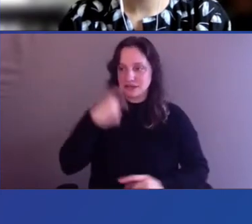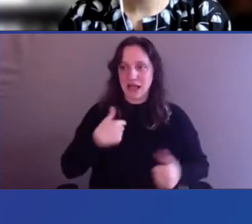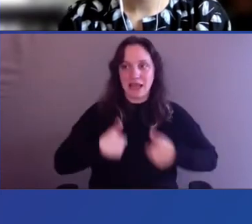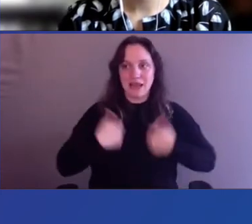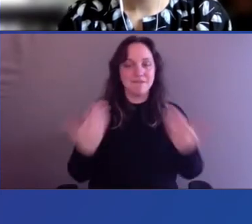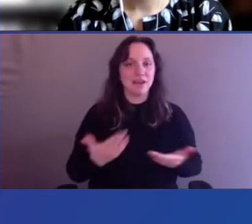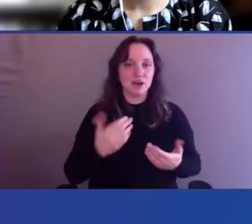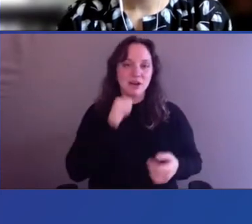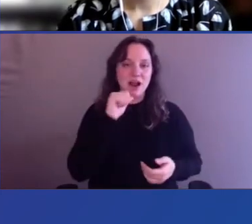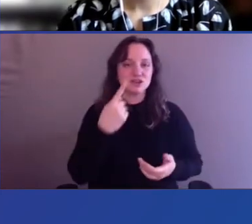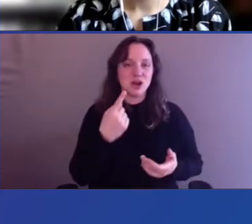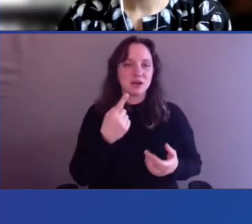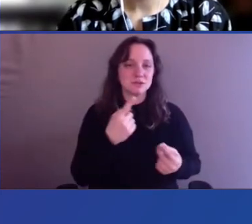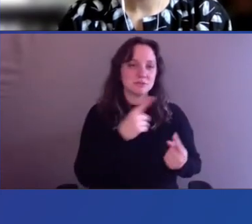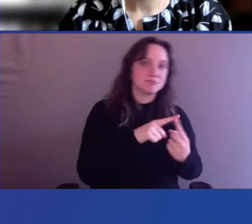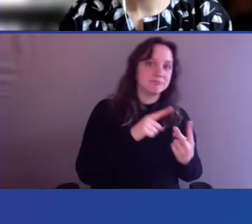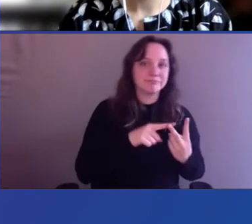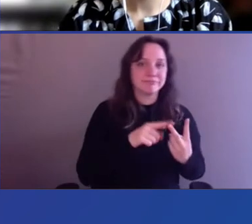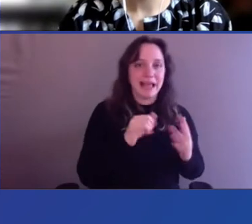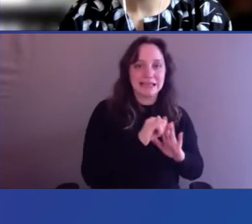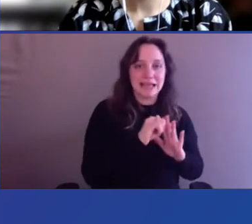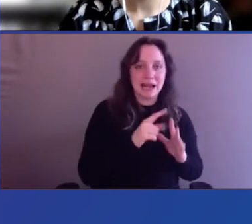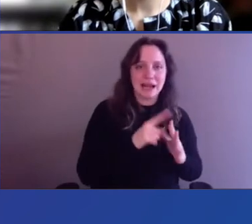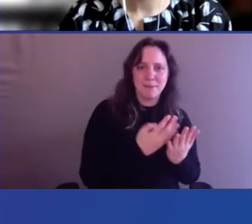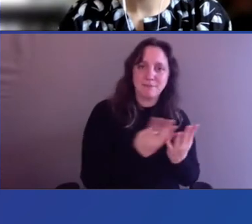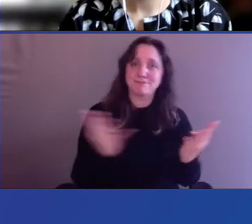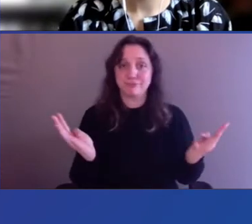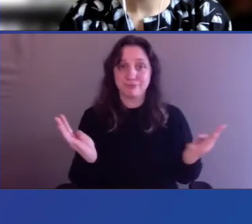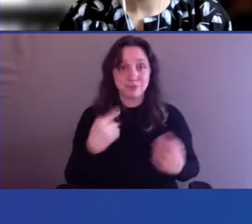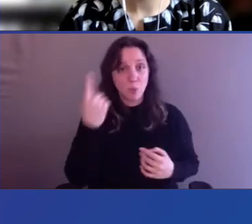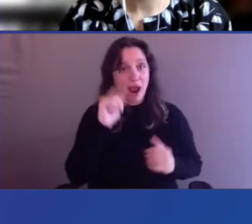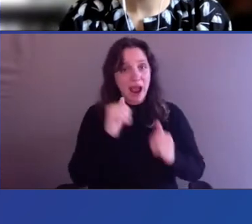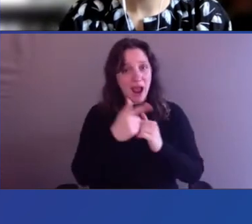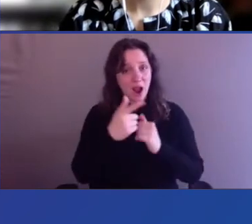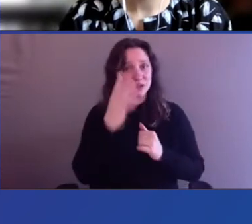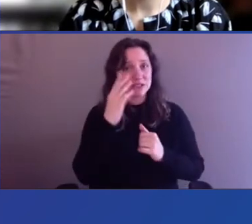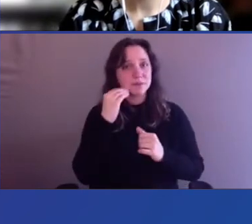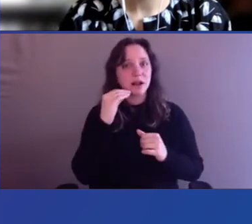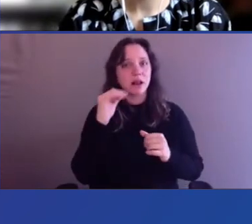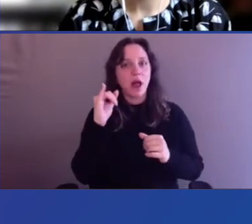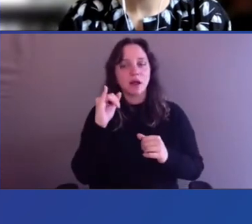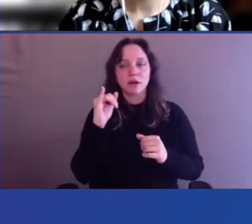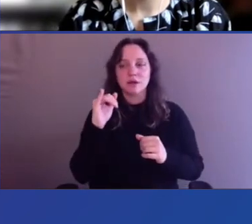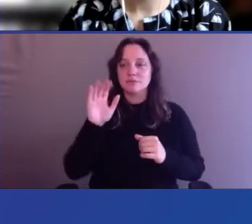how to, if anyone has any experience of building coalition